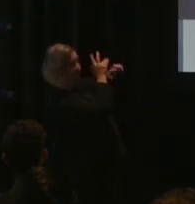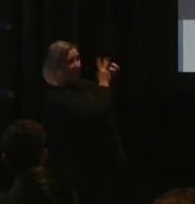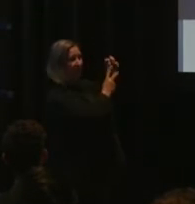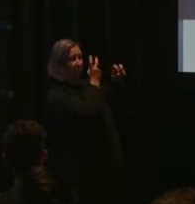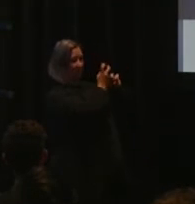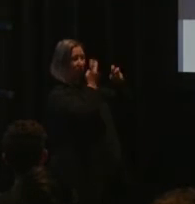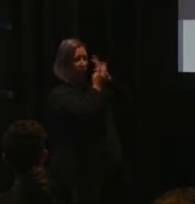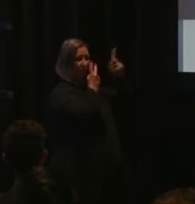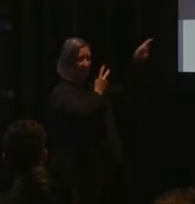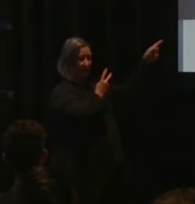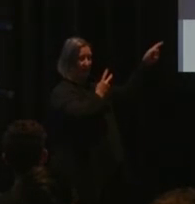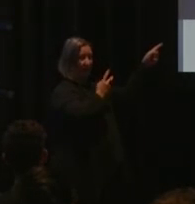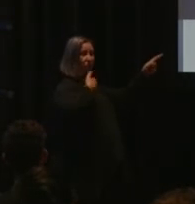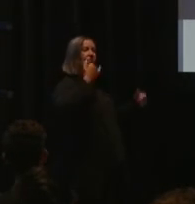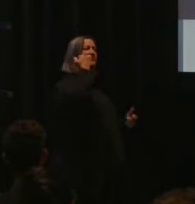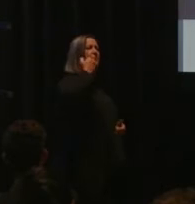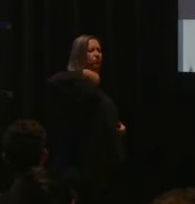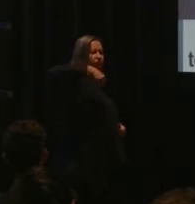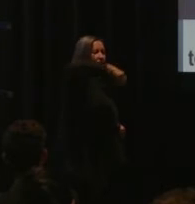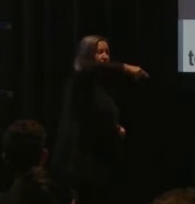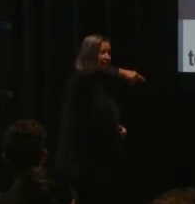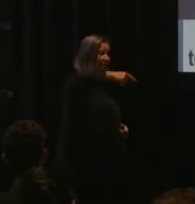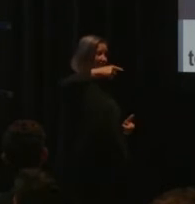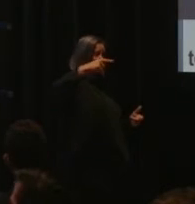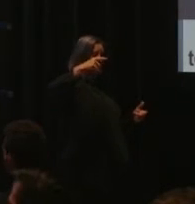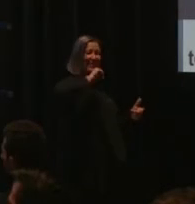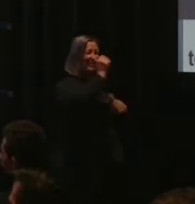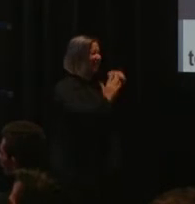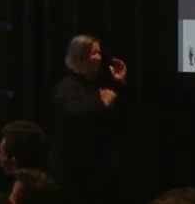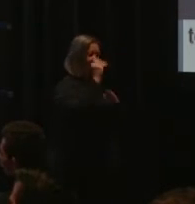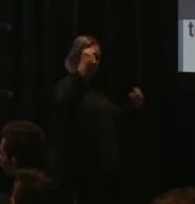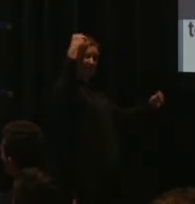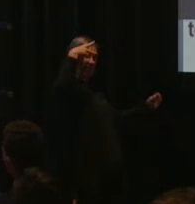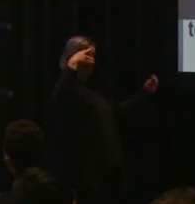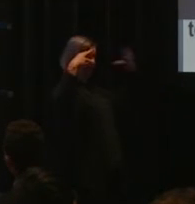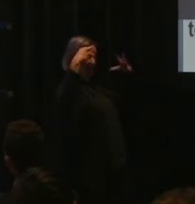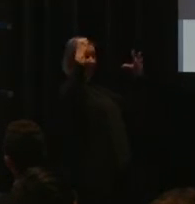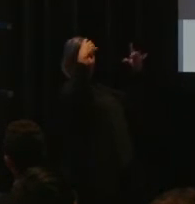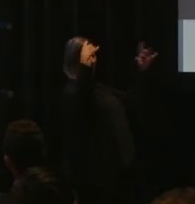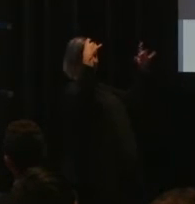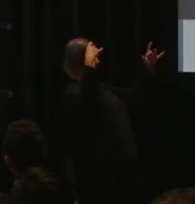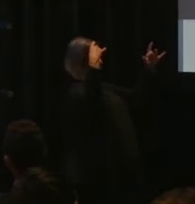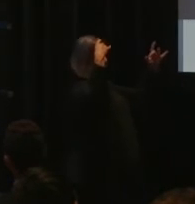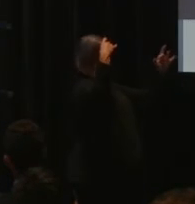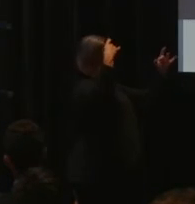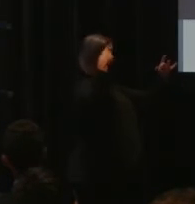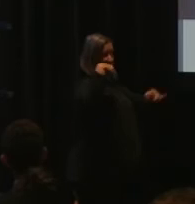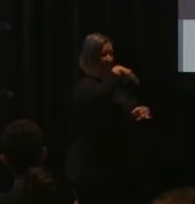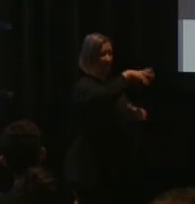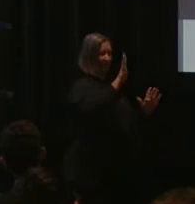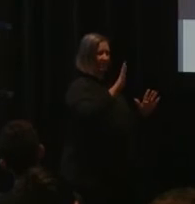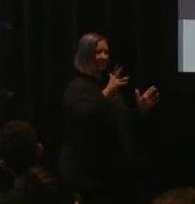all those lights and you're trying to walk down a street, it's blinding. It's not comfortable. We want people to be comfortable. We want people to